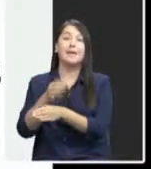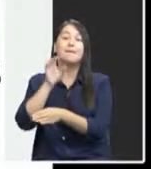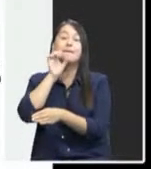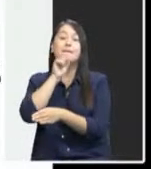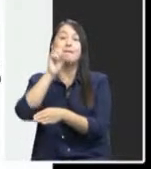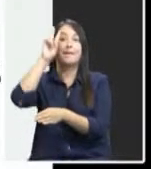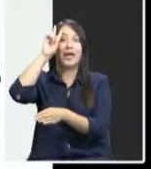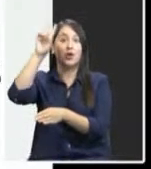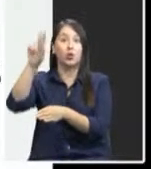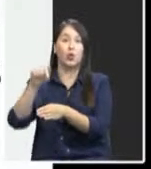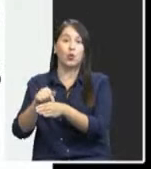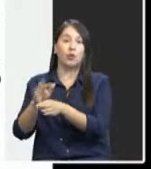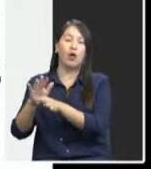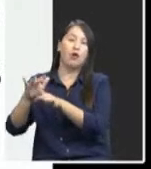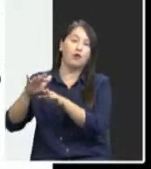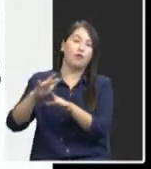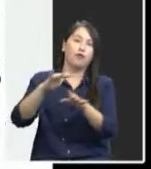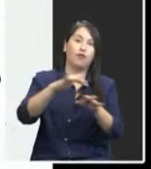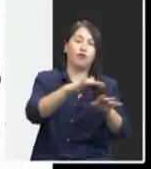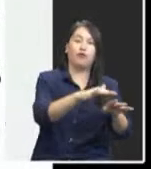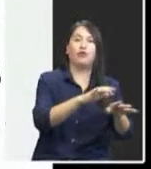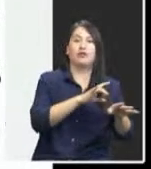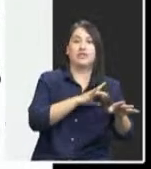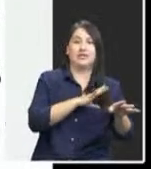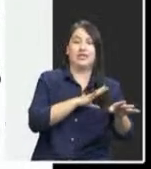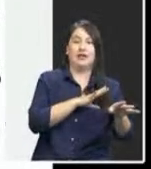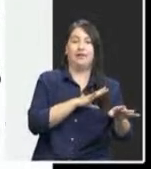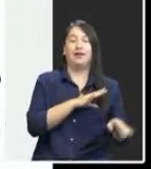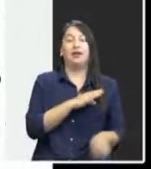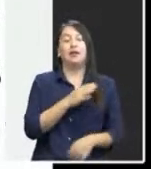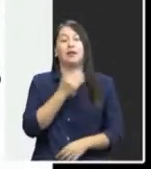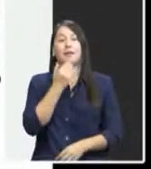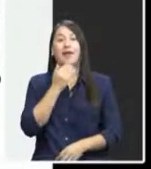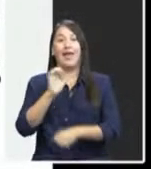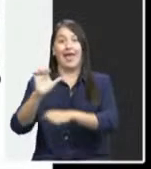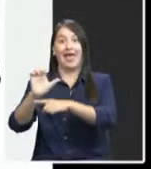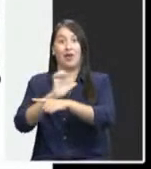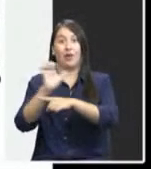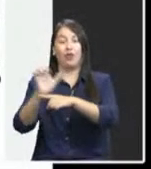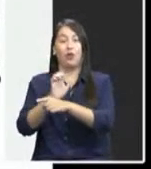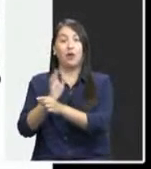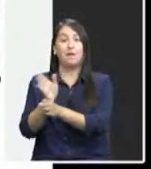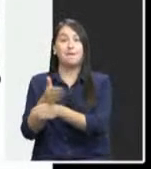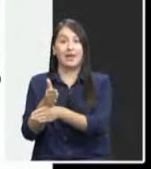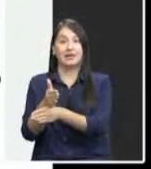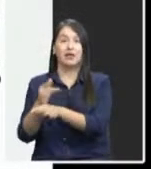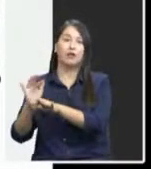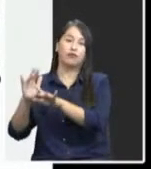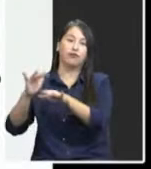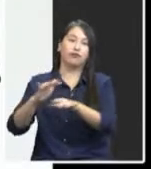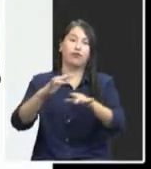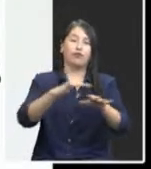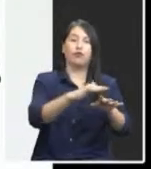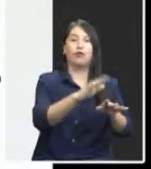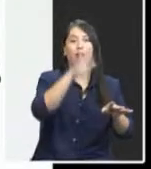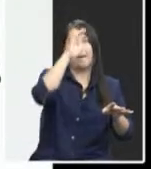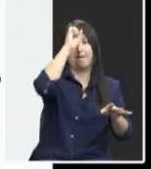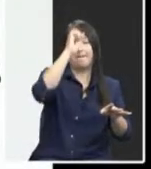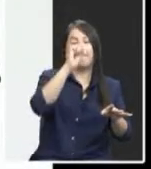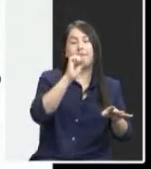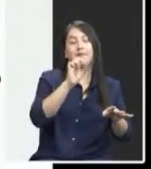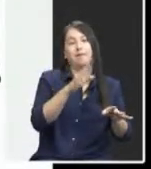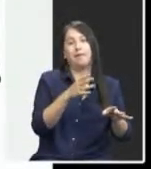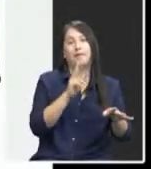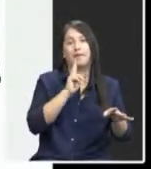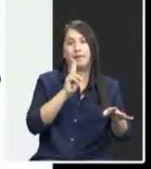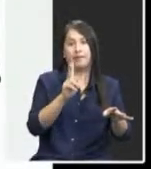And the reason for this is that fish cannot change the temperature they prefer. They have